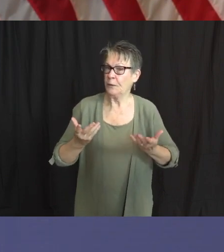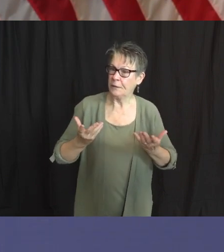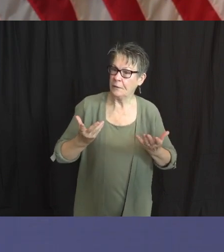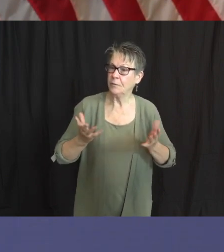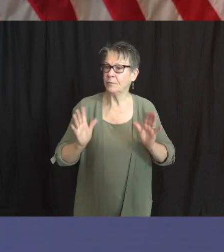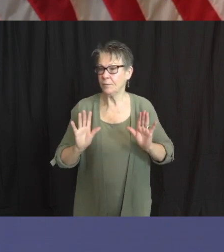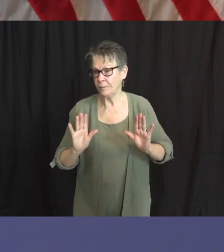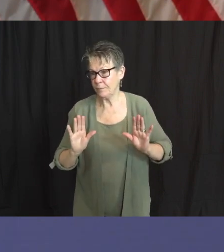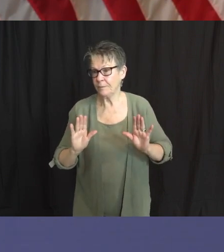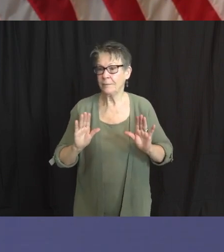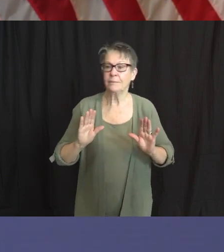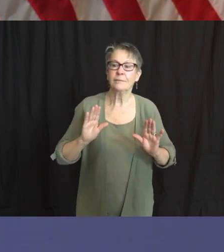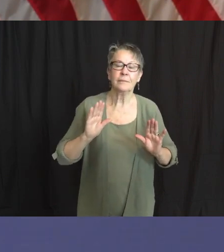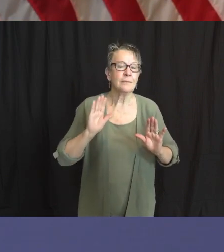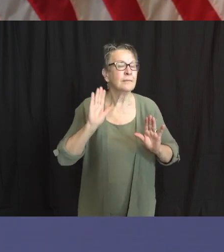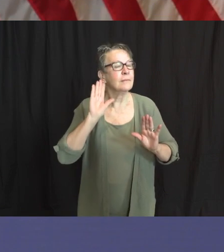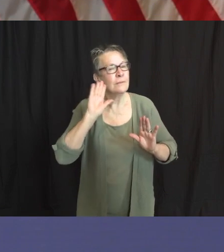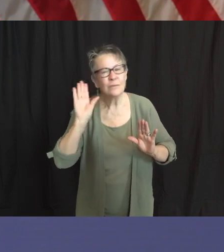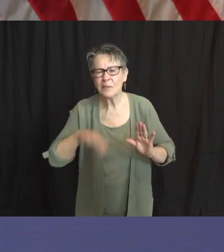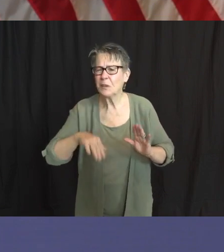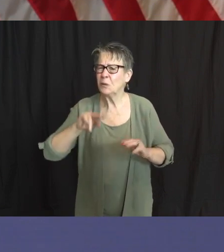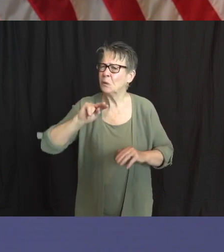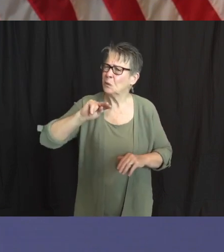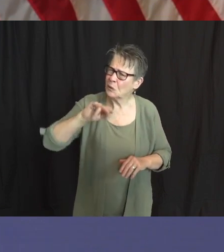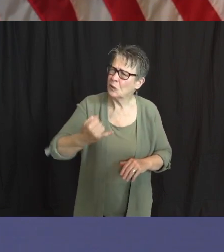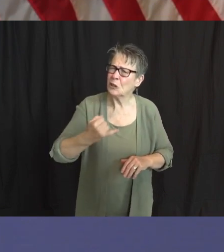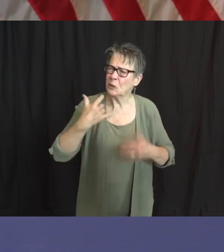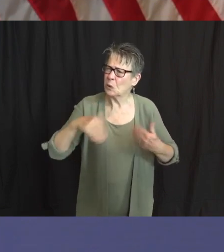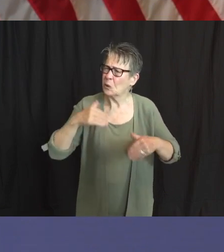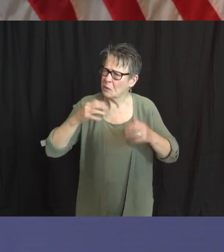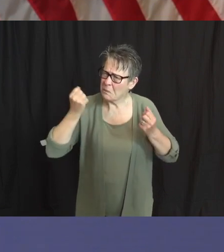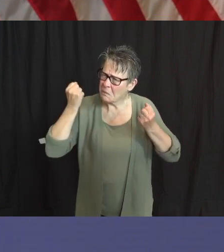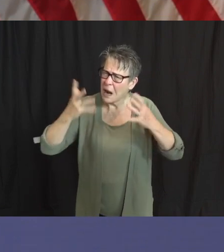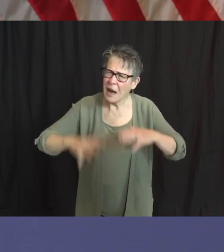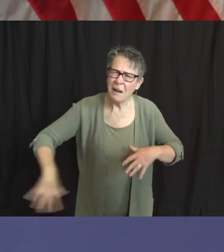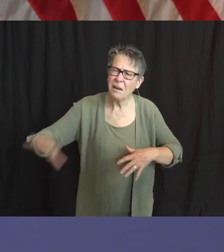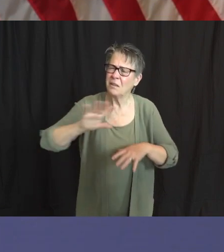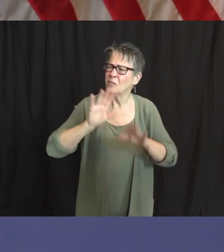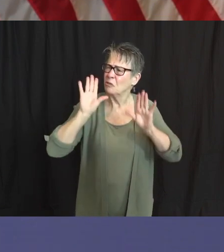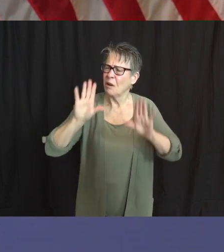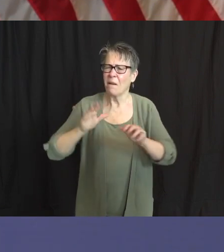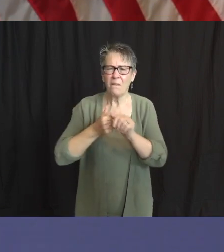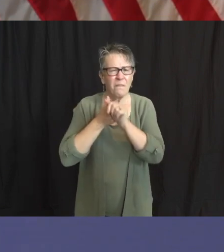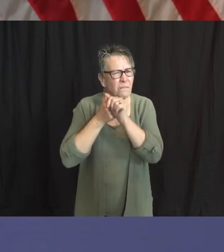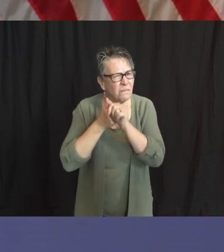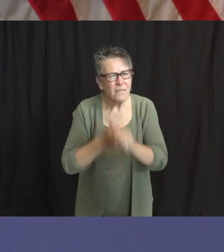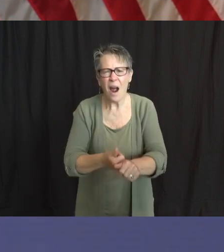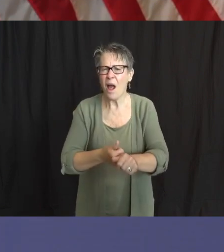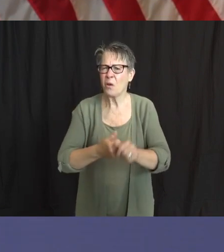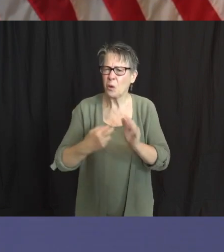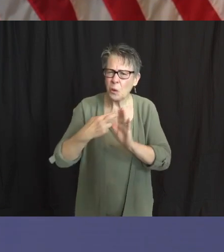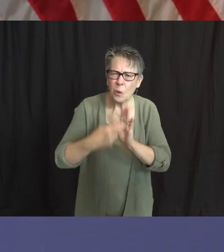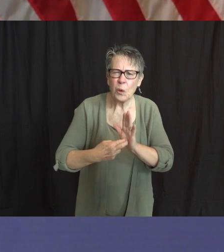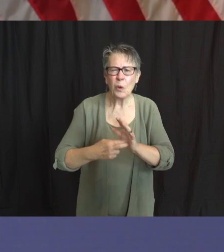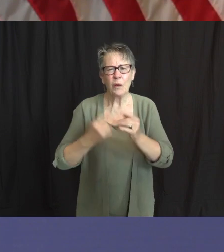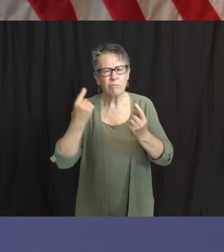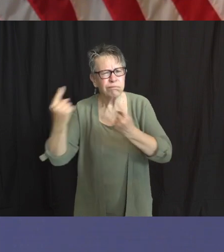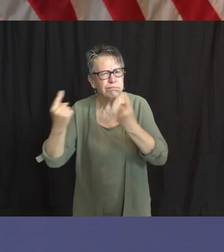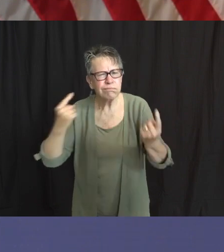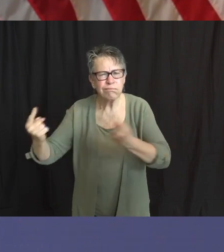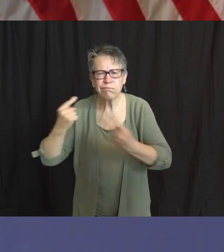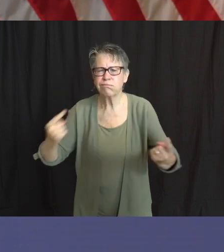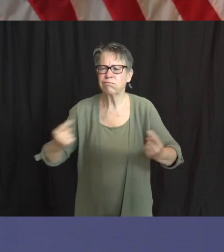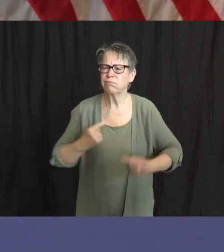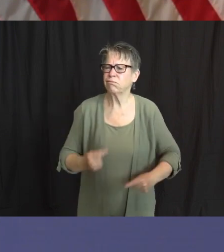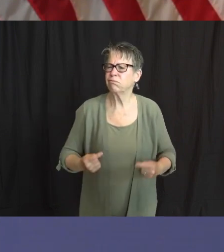We just need to keep it up. And as time on the clock keeps going and the weather gets better and your cabin fever